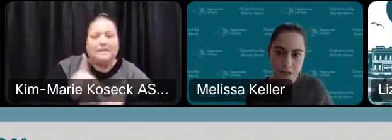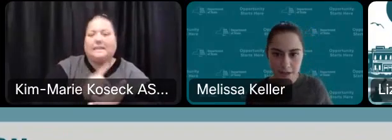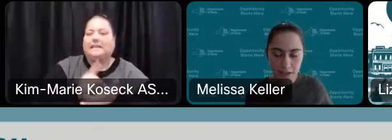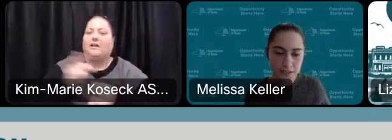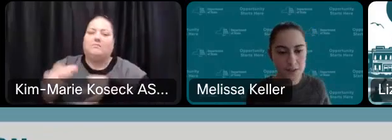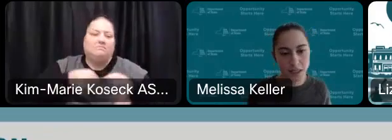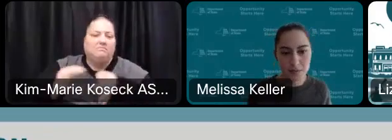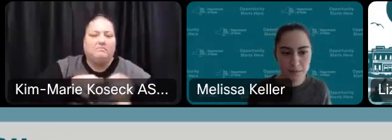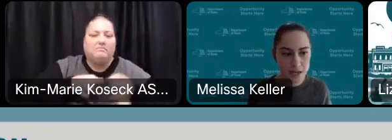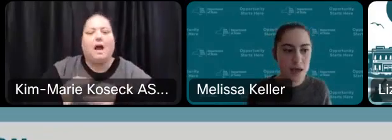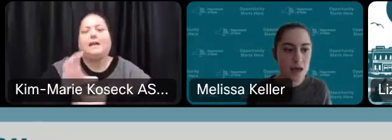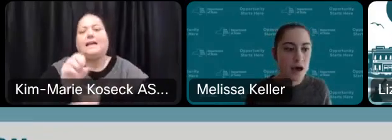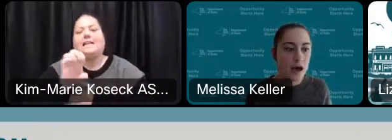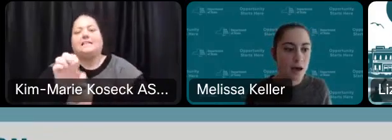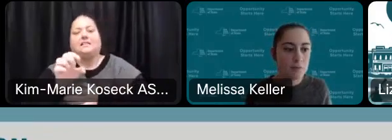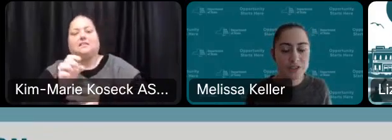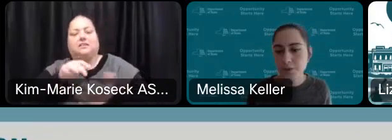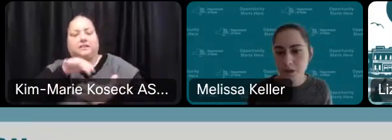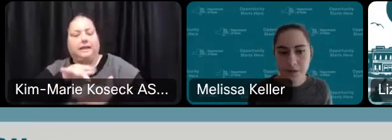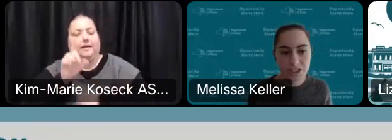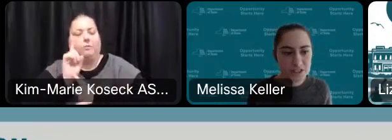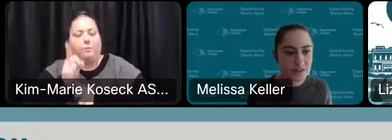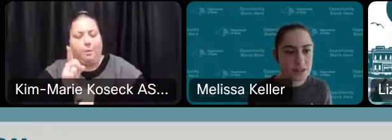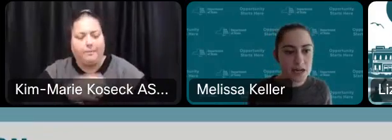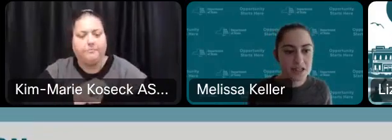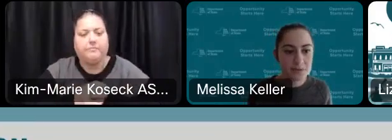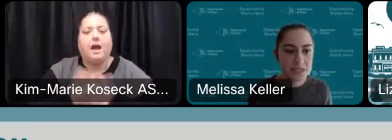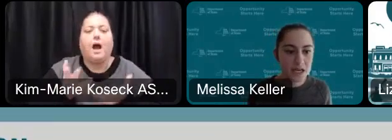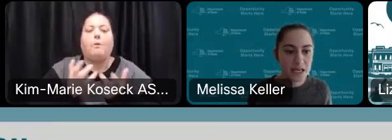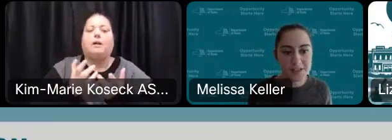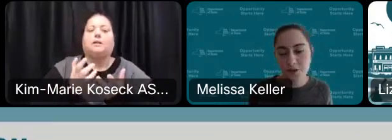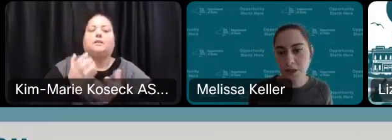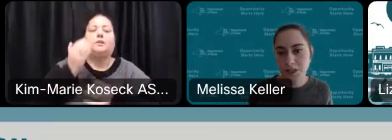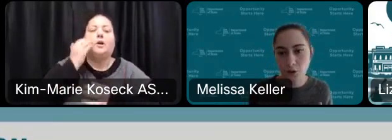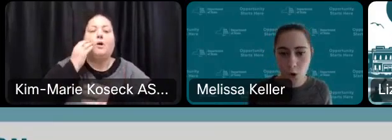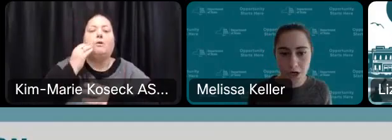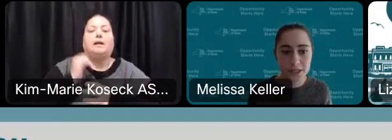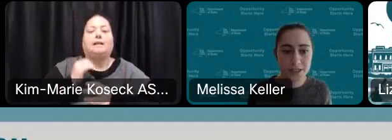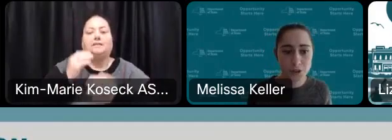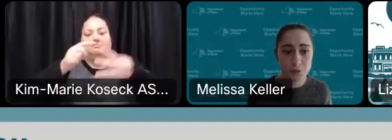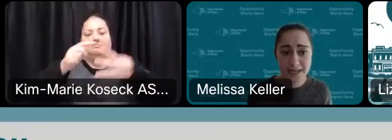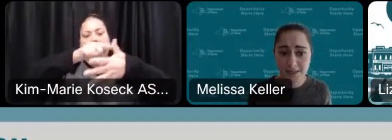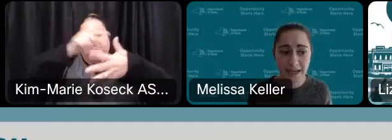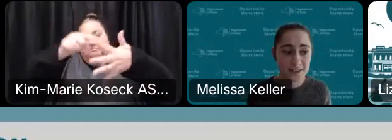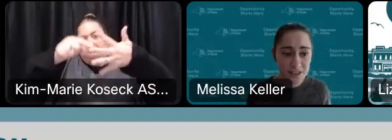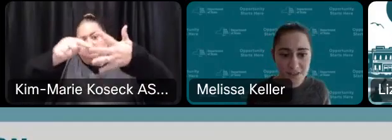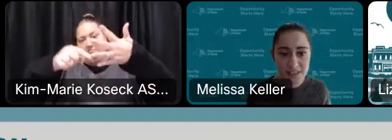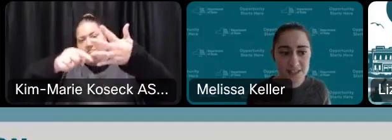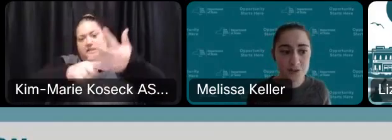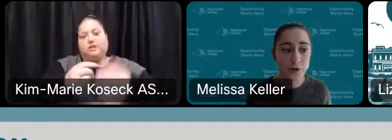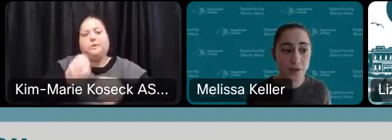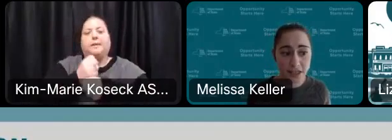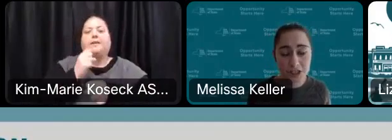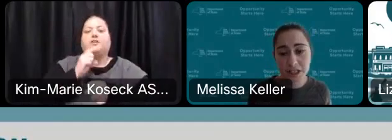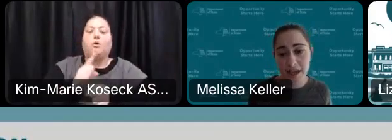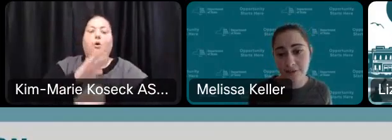we can talk about our case study in a minute, but just want to mention that these are kind of to be done in a sequential order to maximize efficiencies